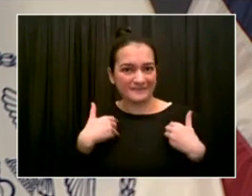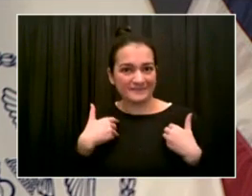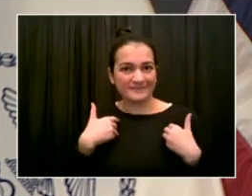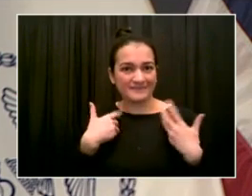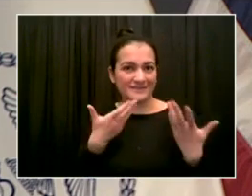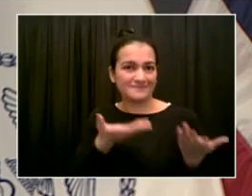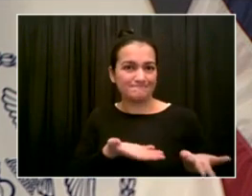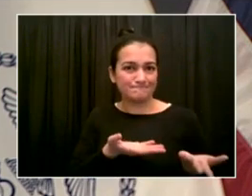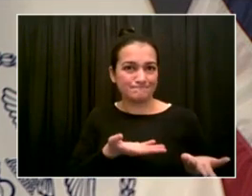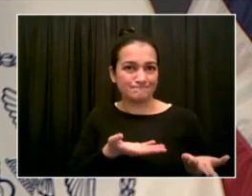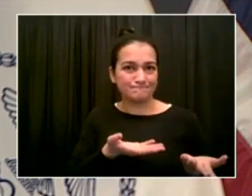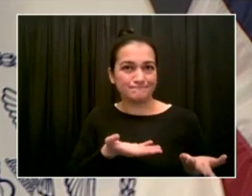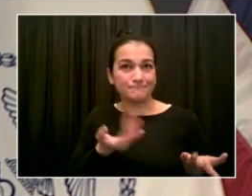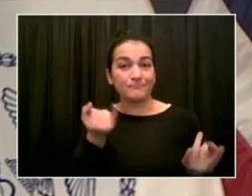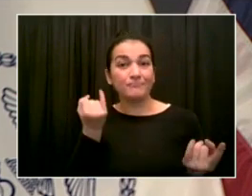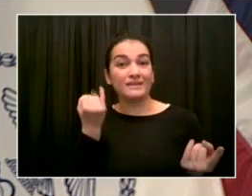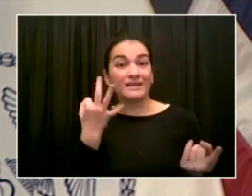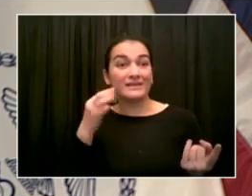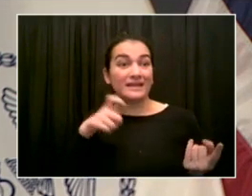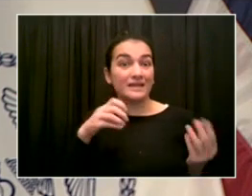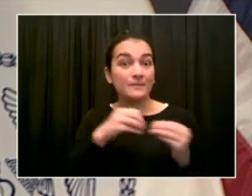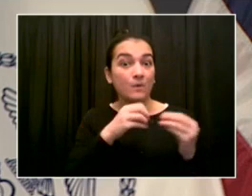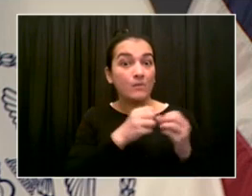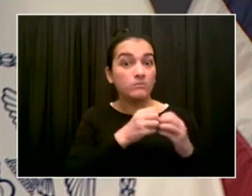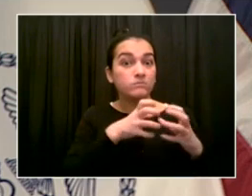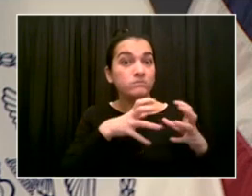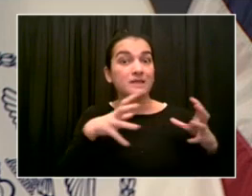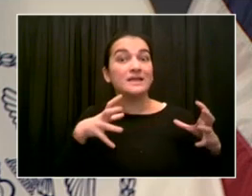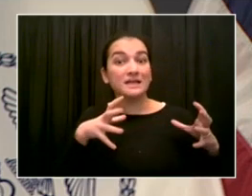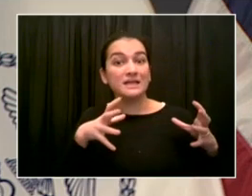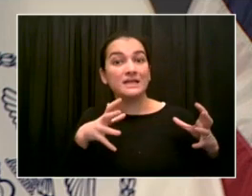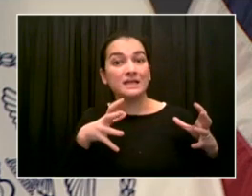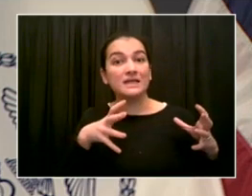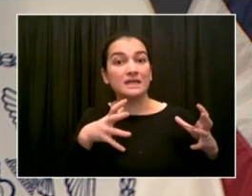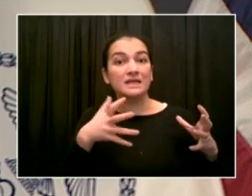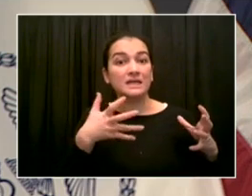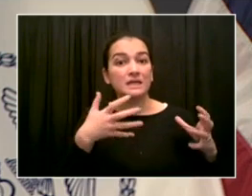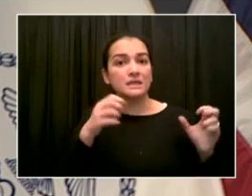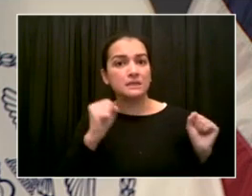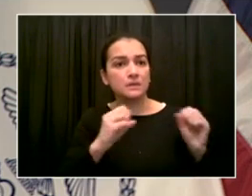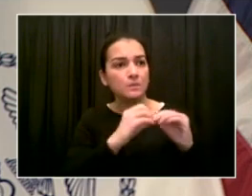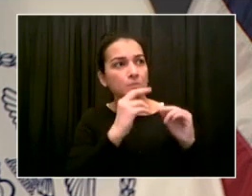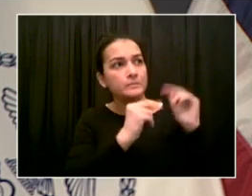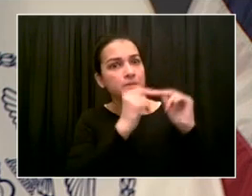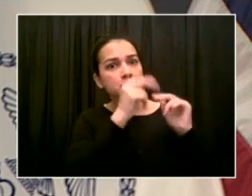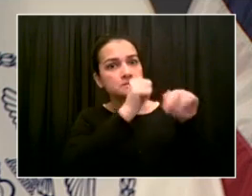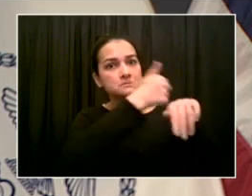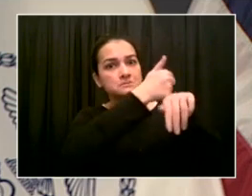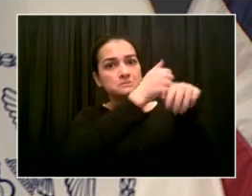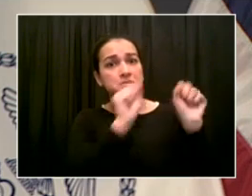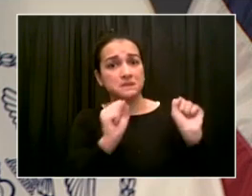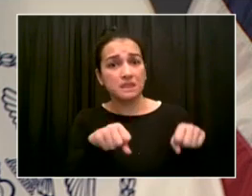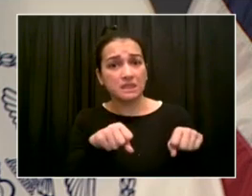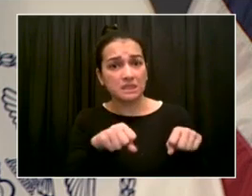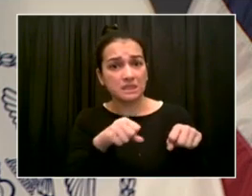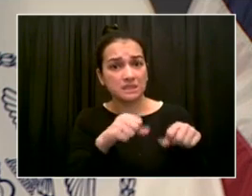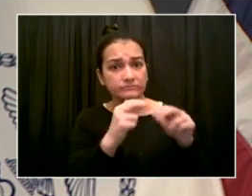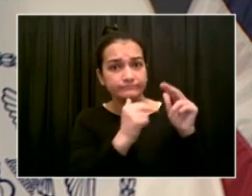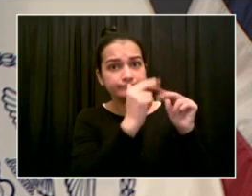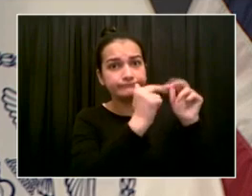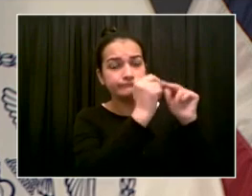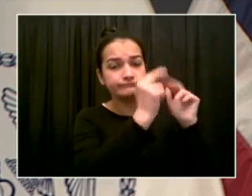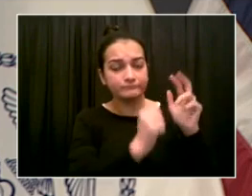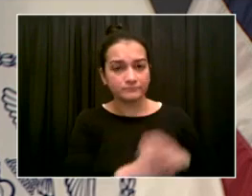sustainability, physically, financially, otherwise. Also, that life sciences corridor, that exists only one place. So I think